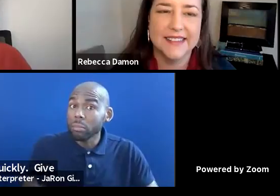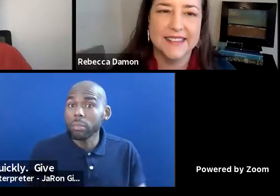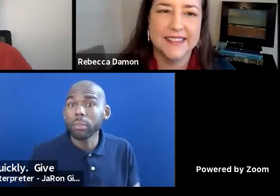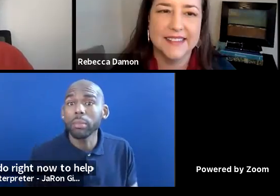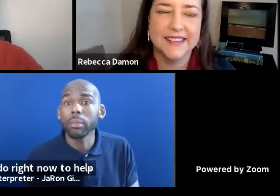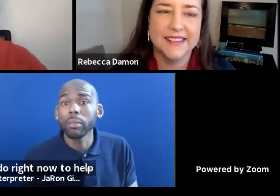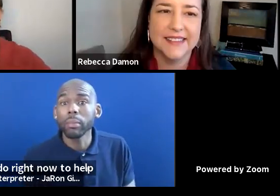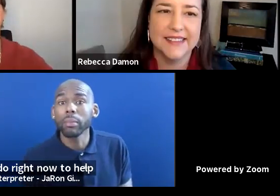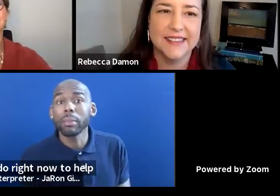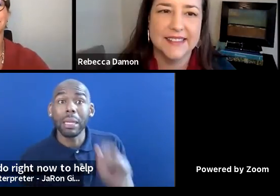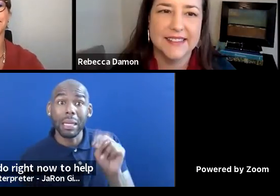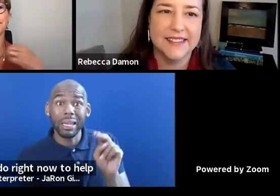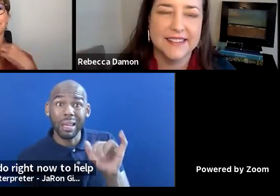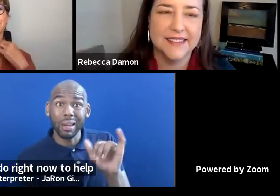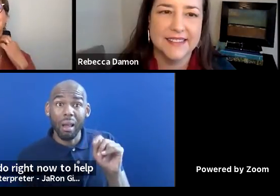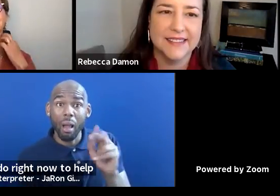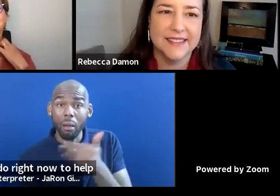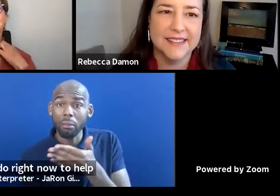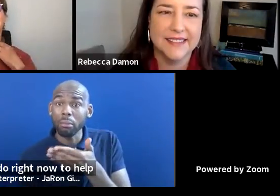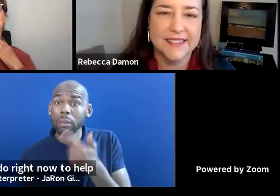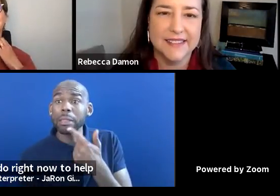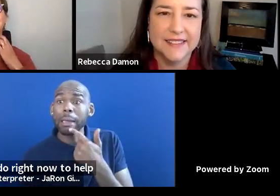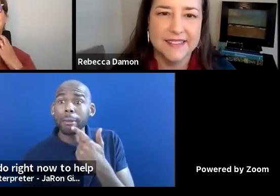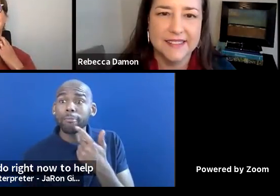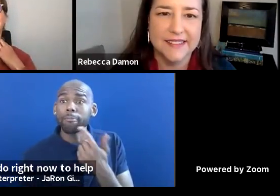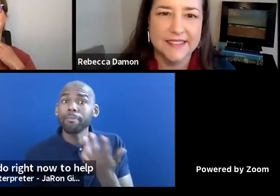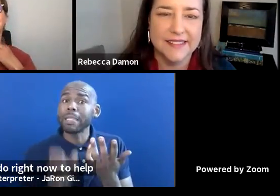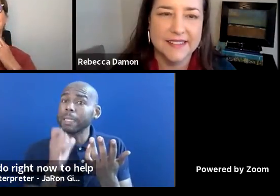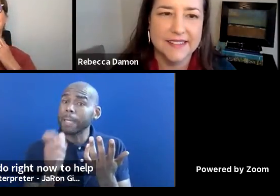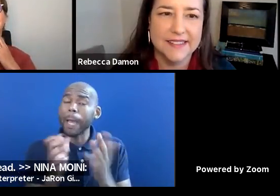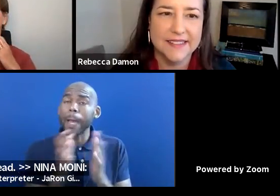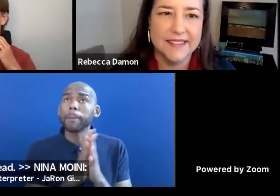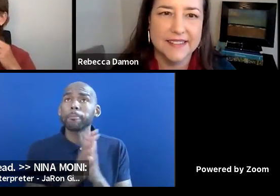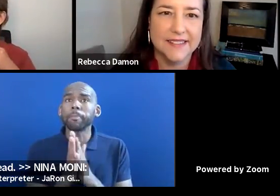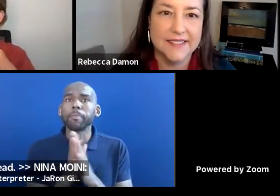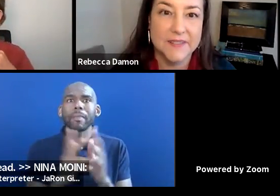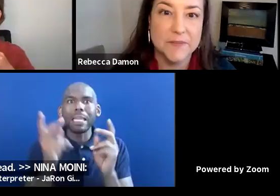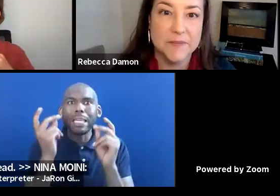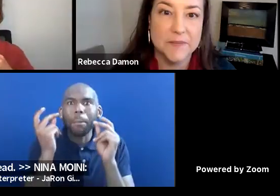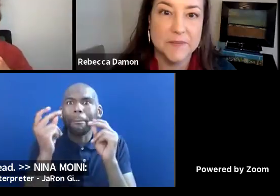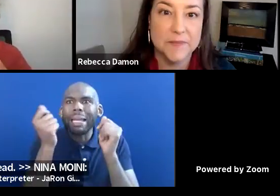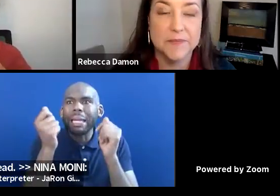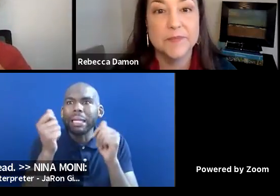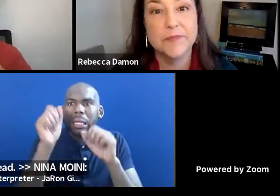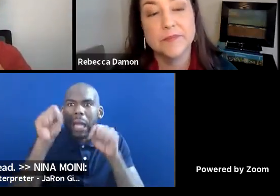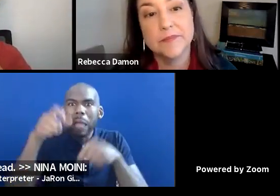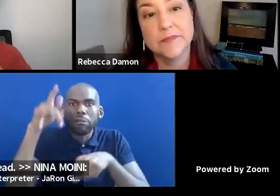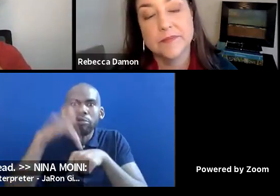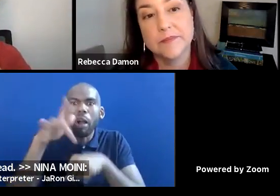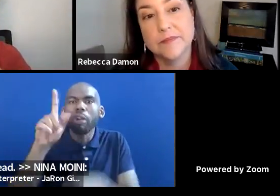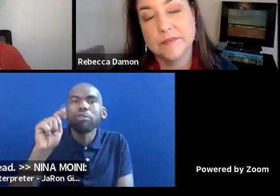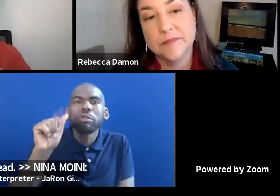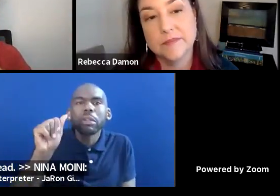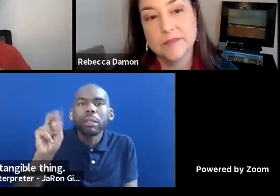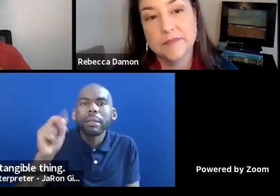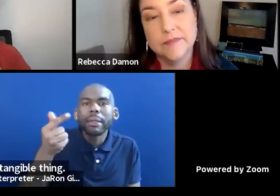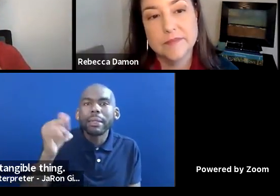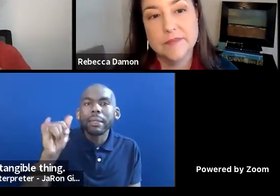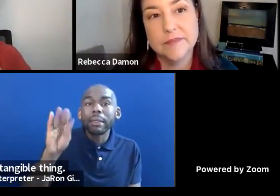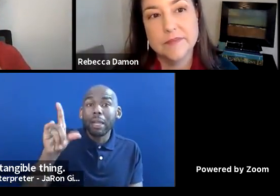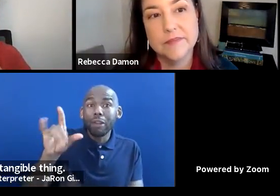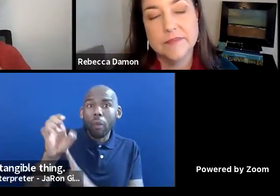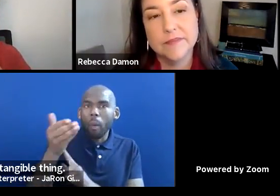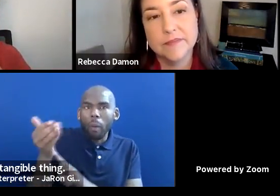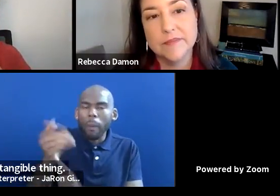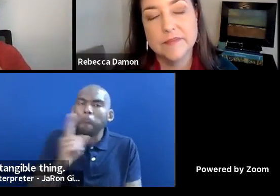Well, it's not like an immediate tangible thing. Well, I guess it is. I think that one of the